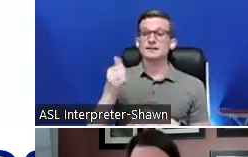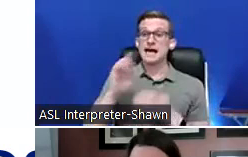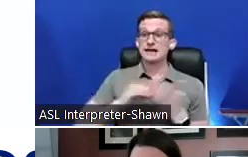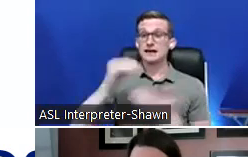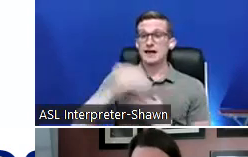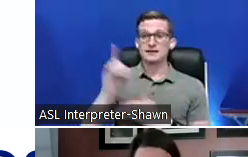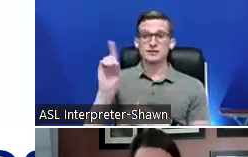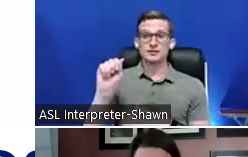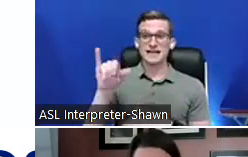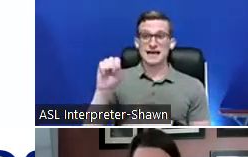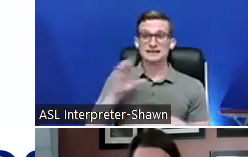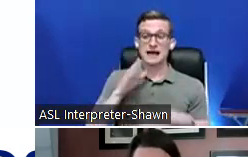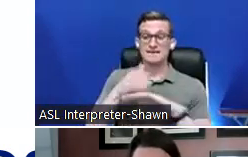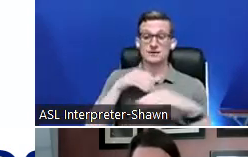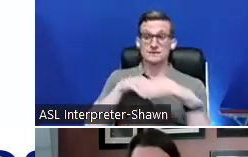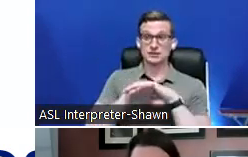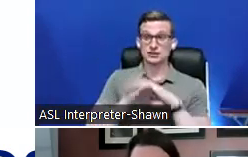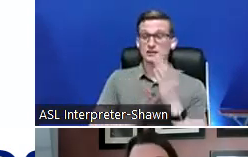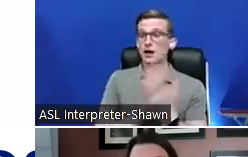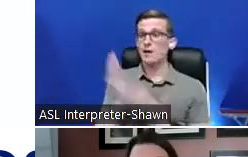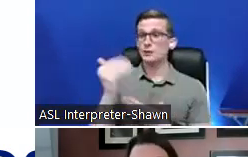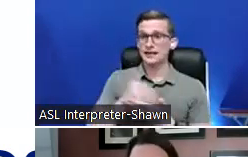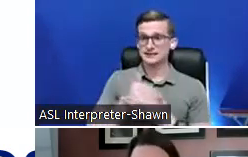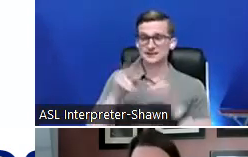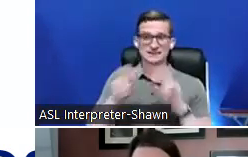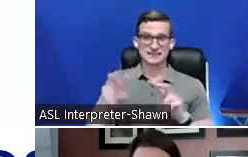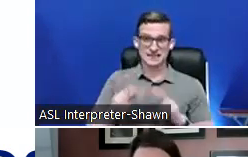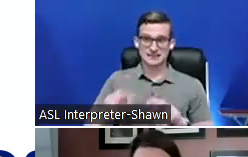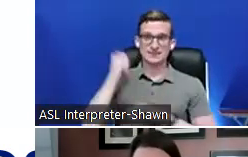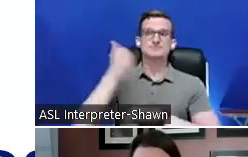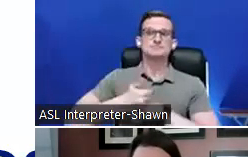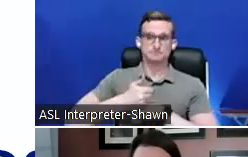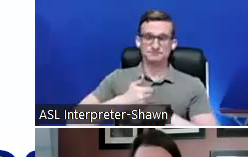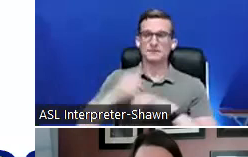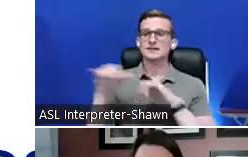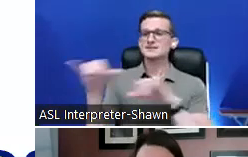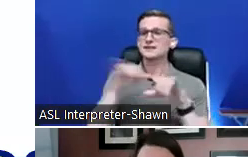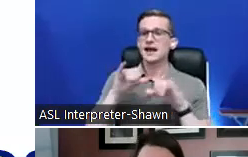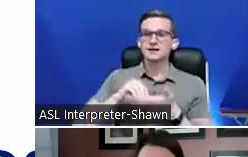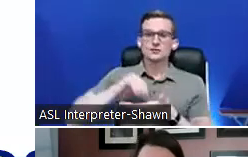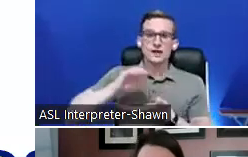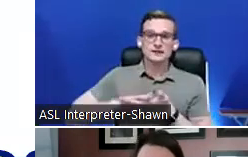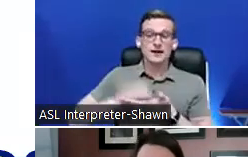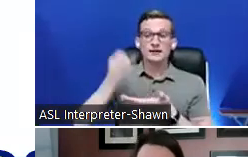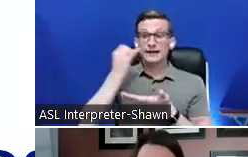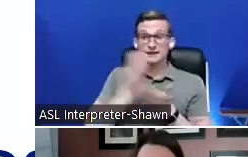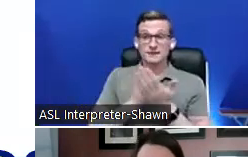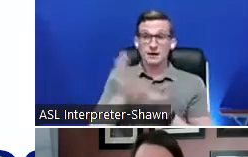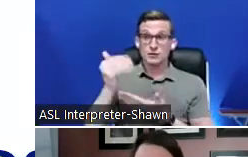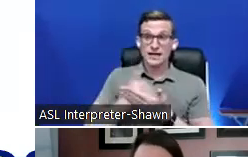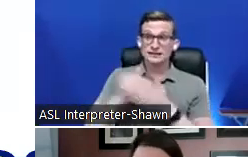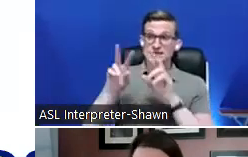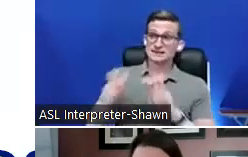the comprehensive assessment is put into place. And the standard is written in that if the comprehensive assessment indicates